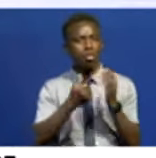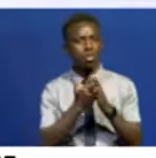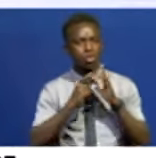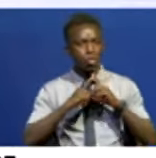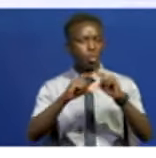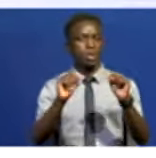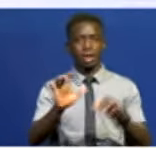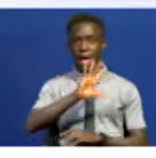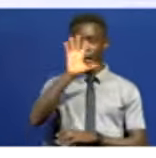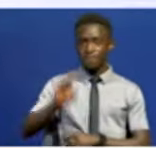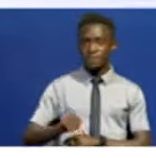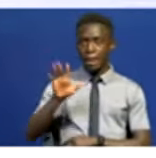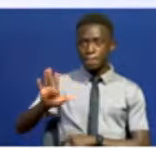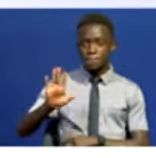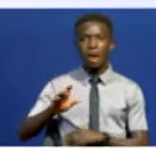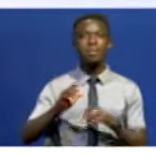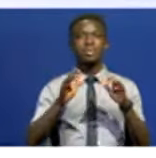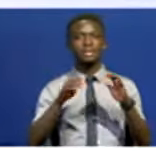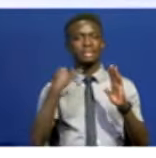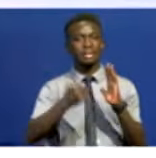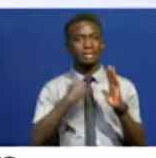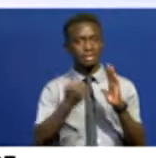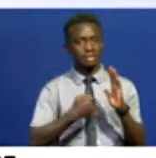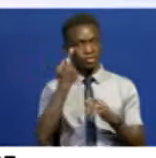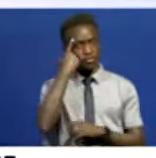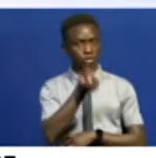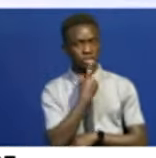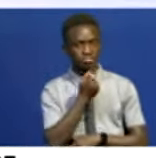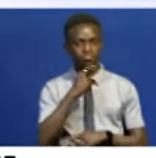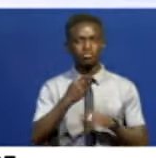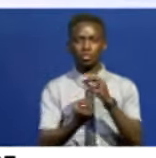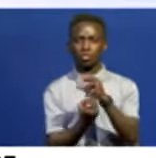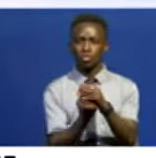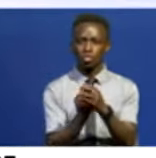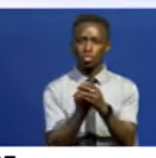Africa's pharmaceutical industry is growing rapidly, reaching